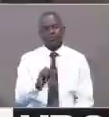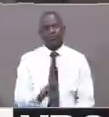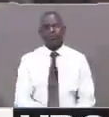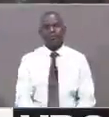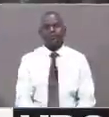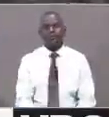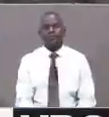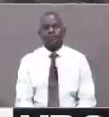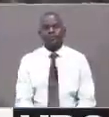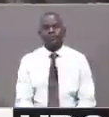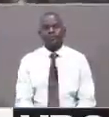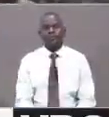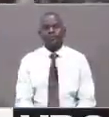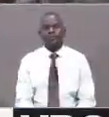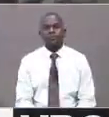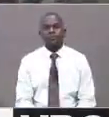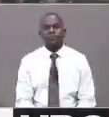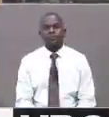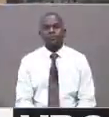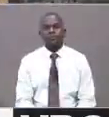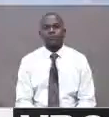Eager.